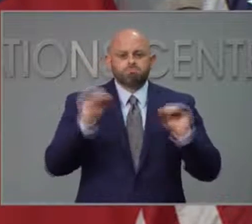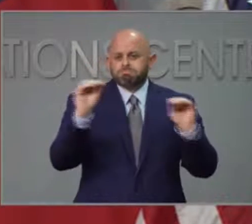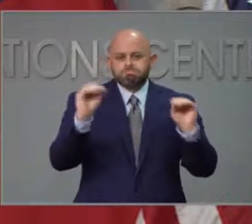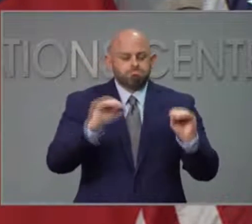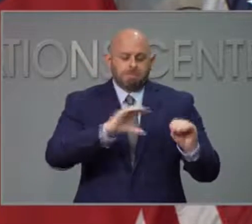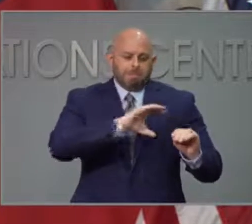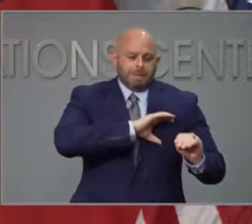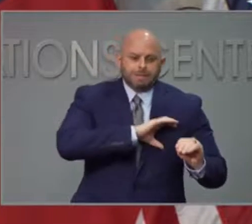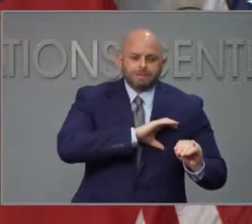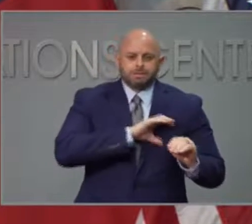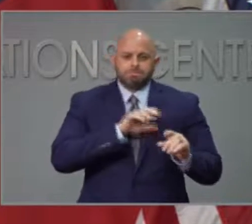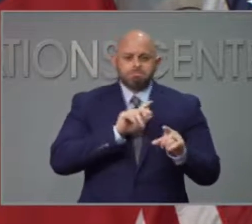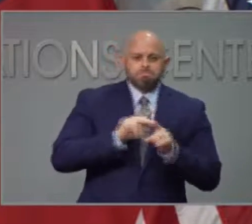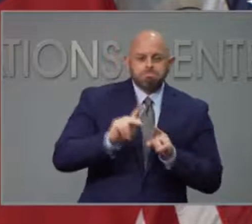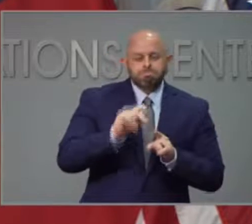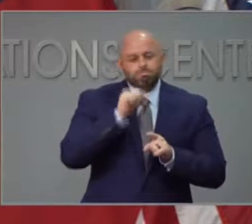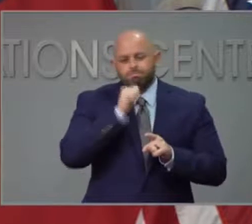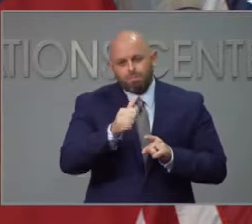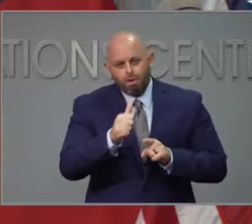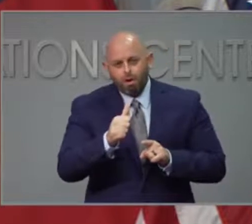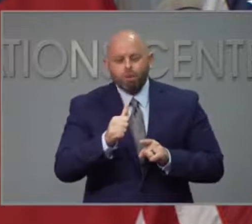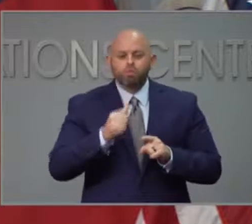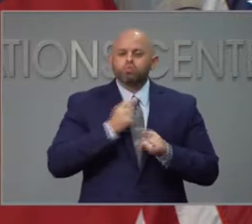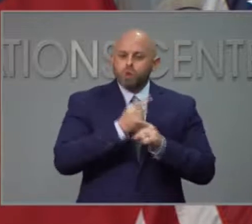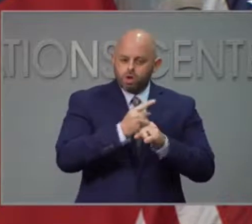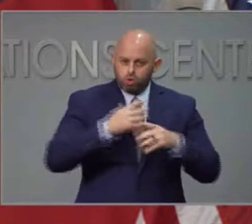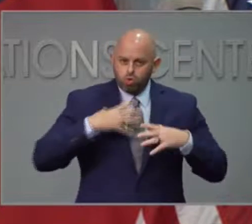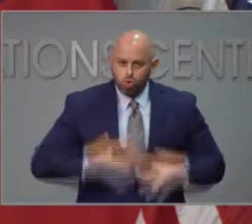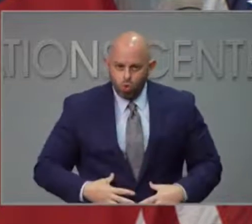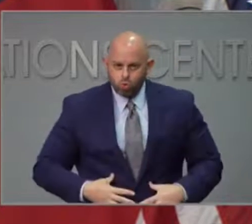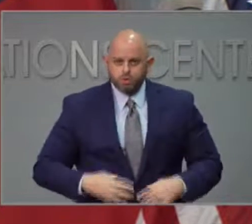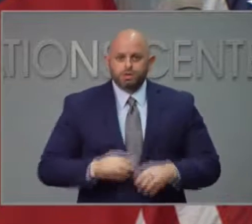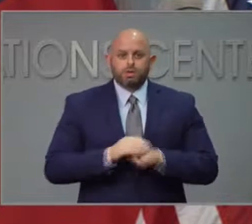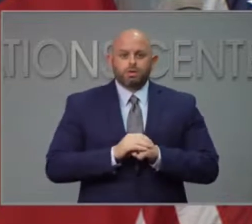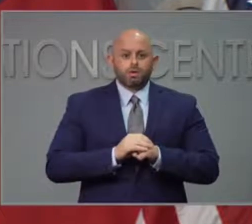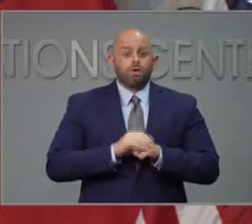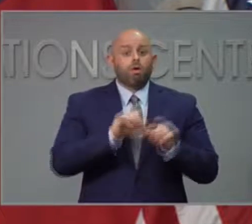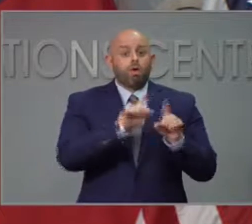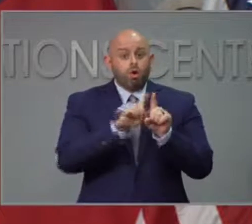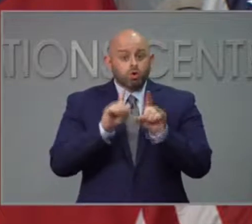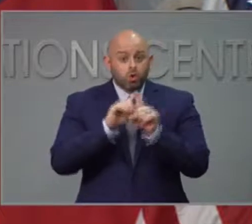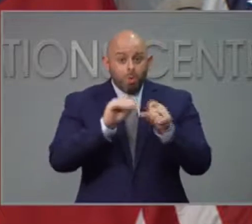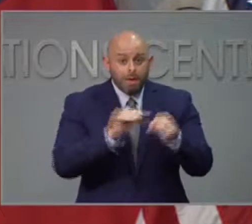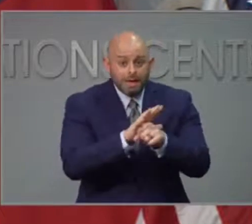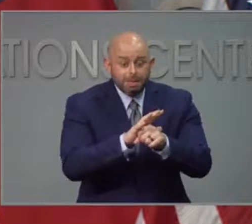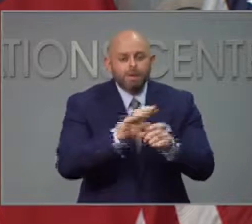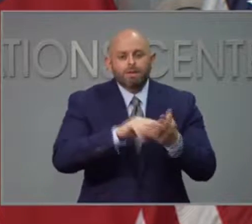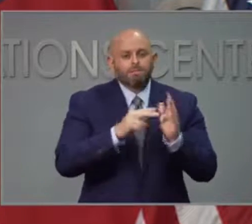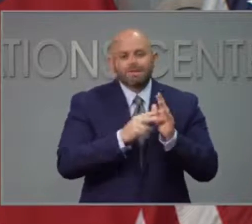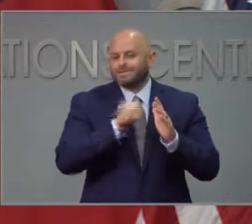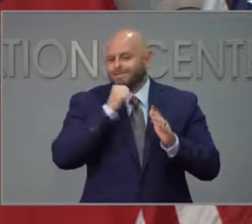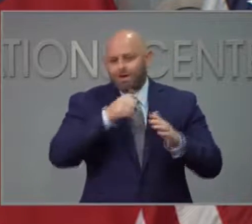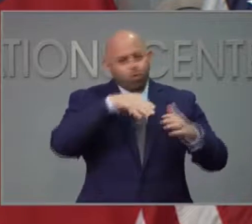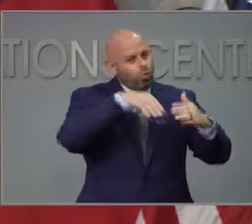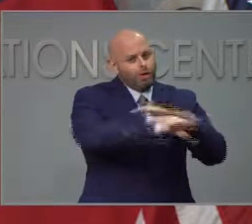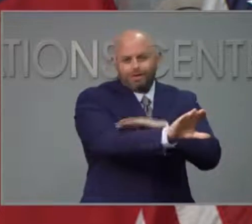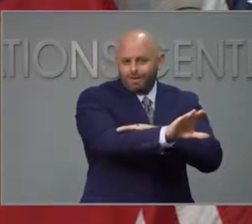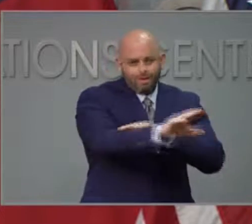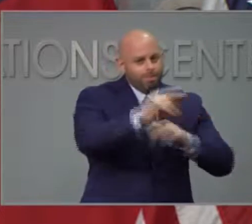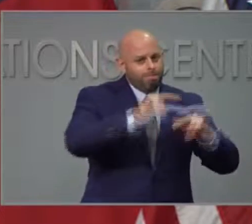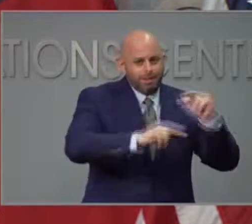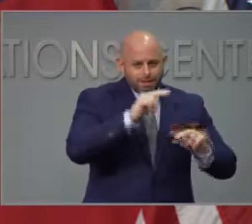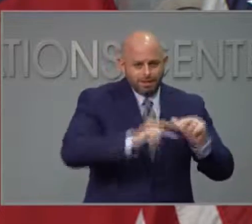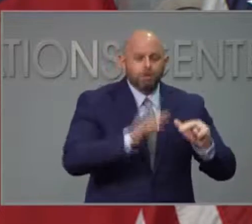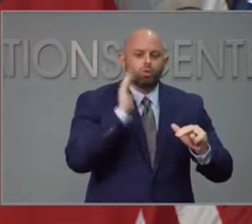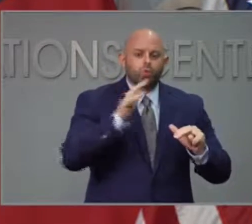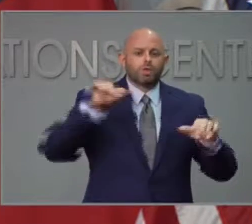us that because of the pandemic, their monitoring will be limited to outside the voting enclosure, just to make sure everybody stays safe